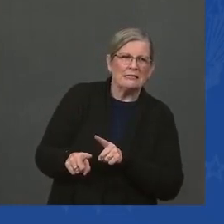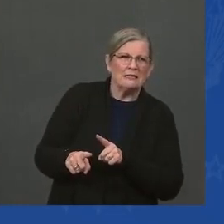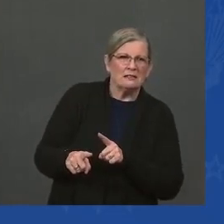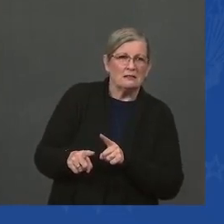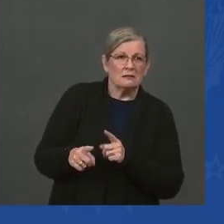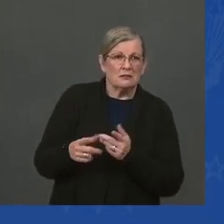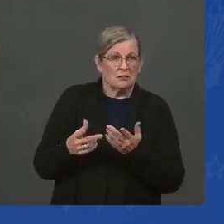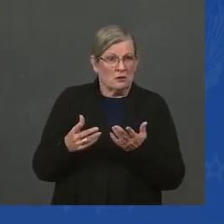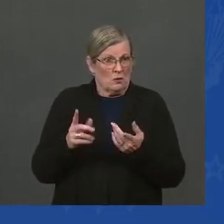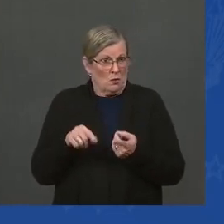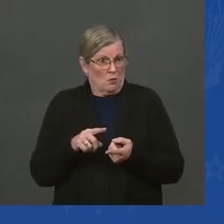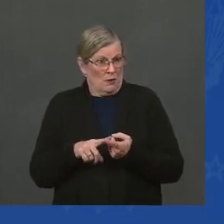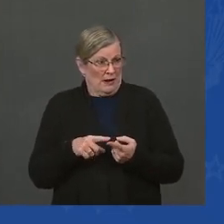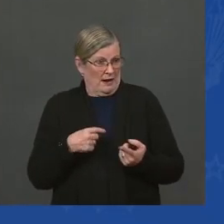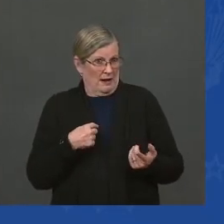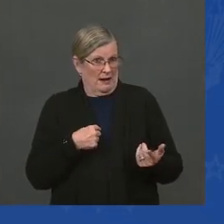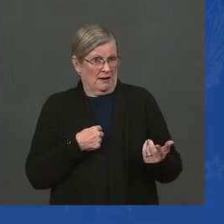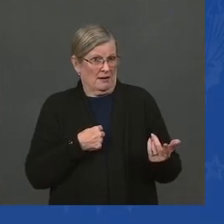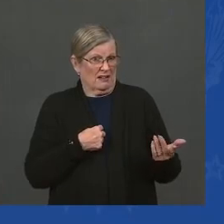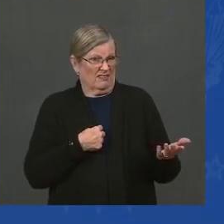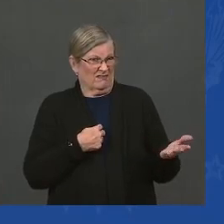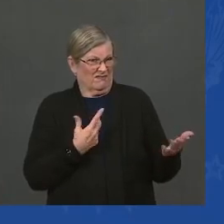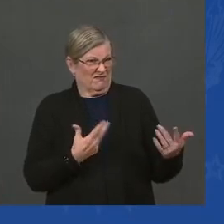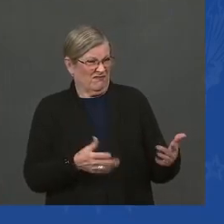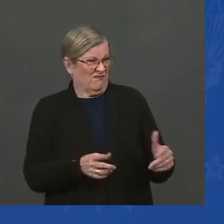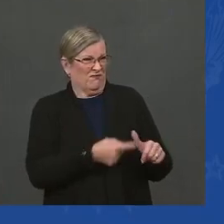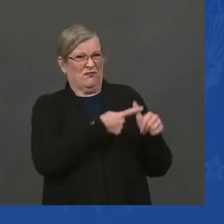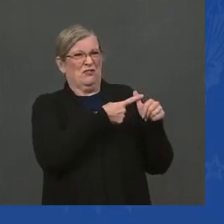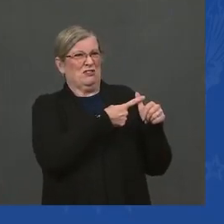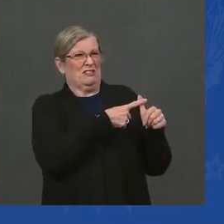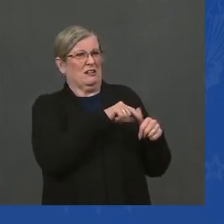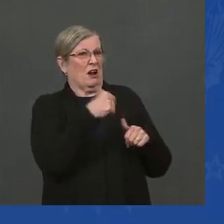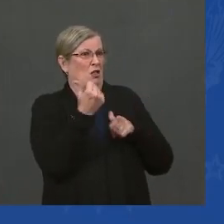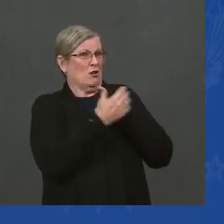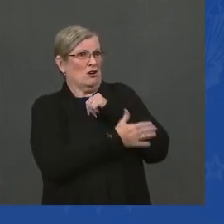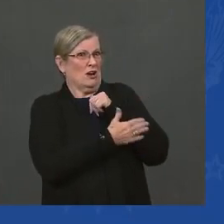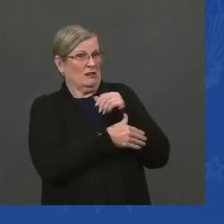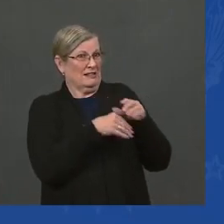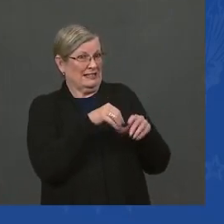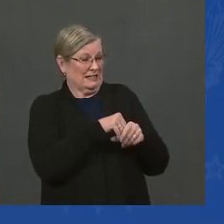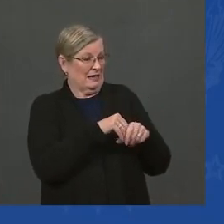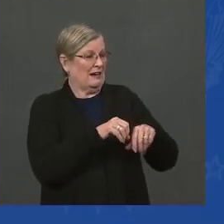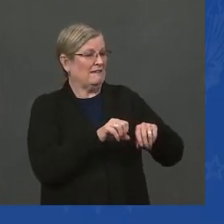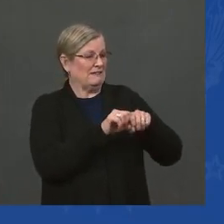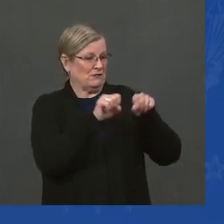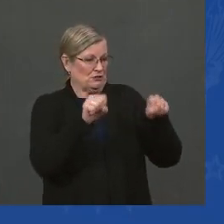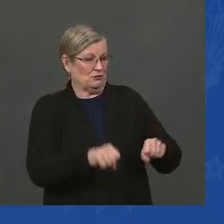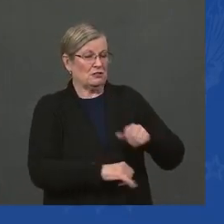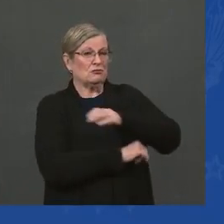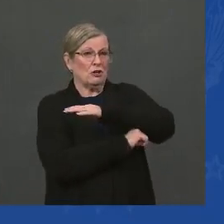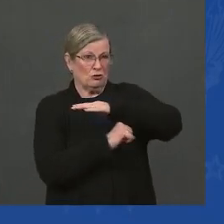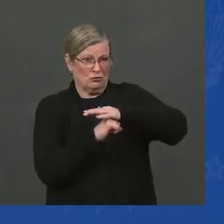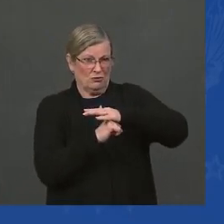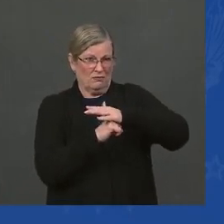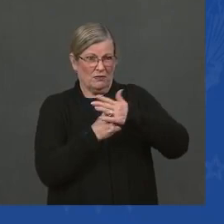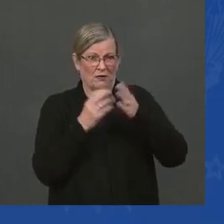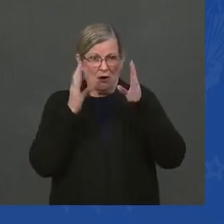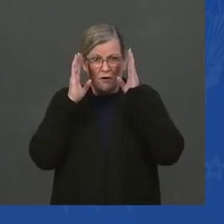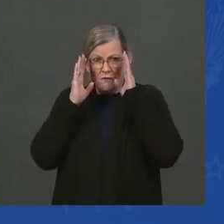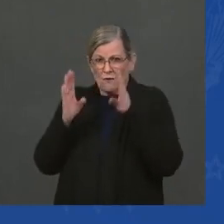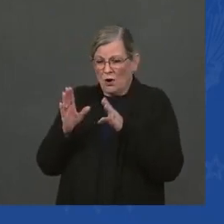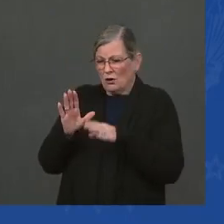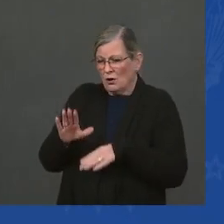the infrastructure of other countries, that they're going to focus first and foremost on whether or not what the